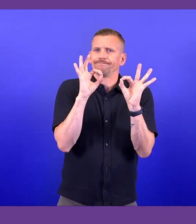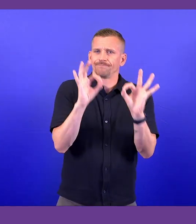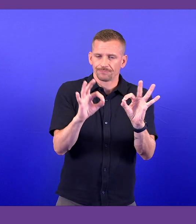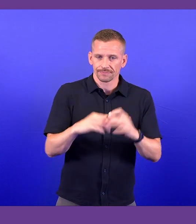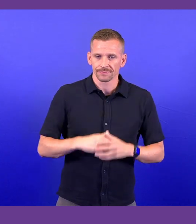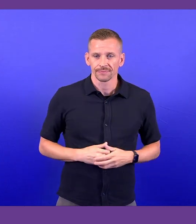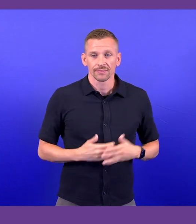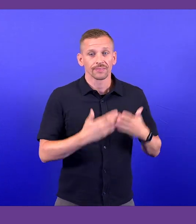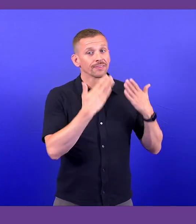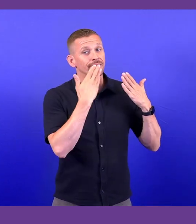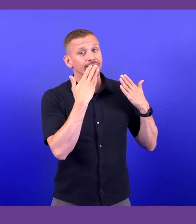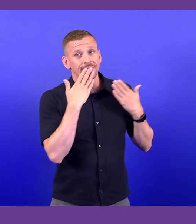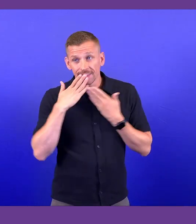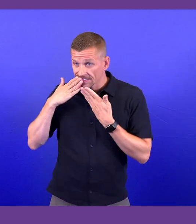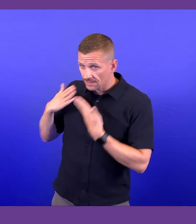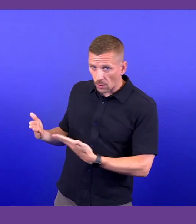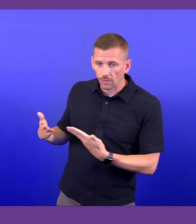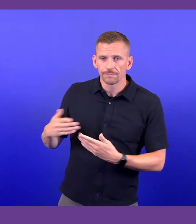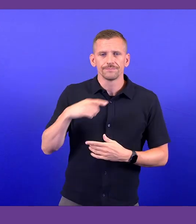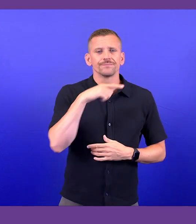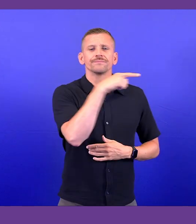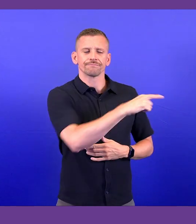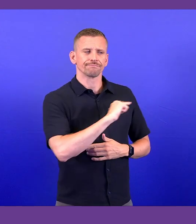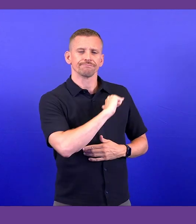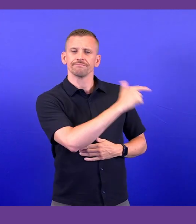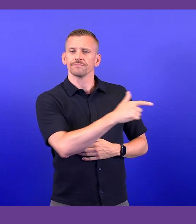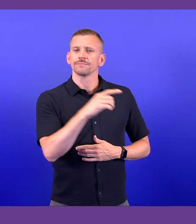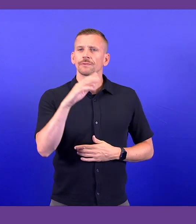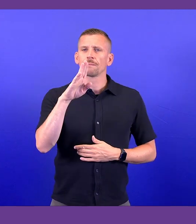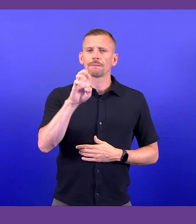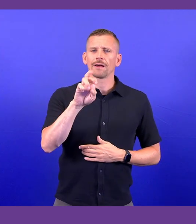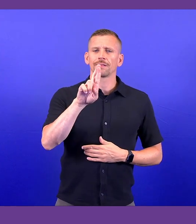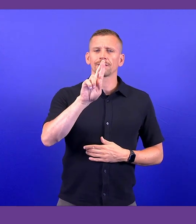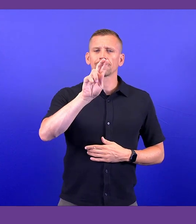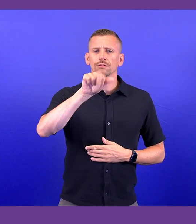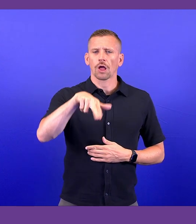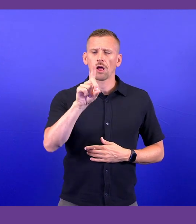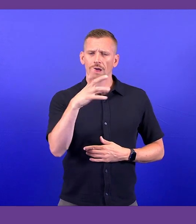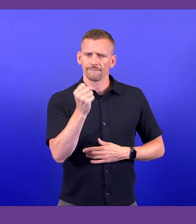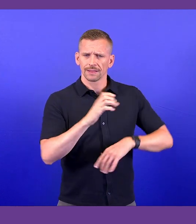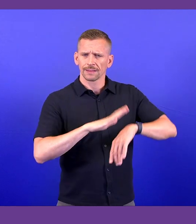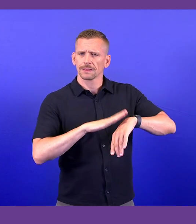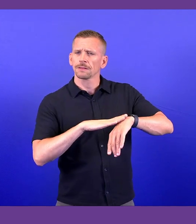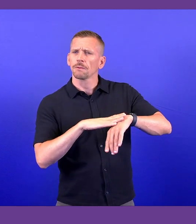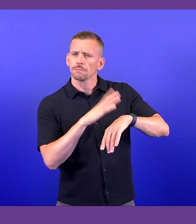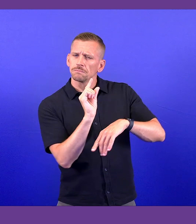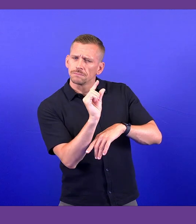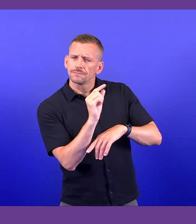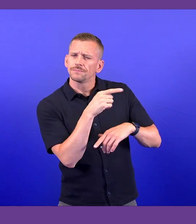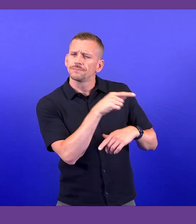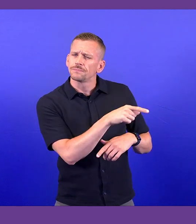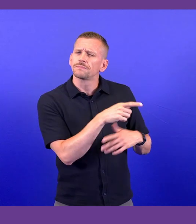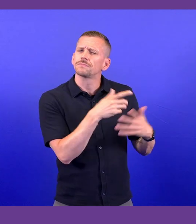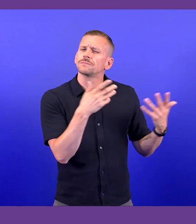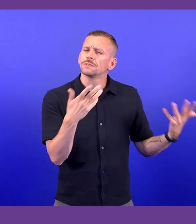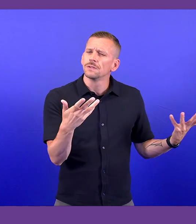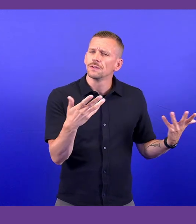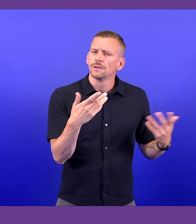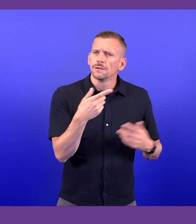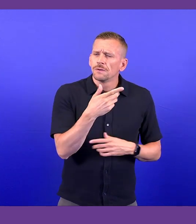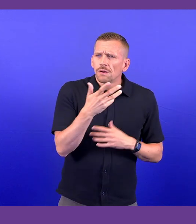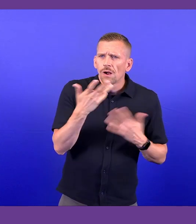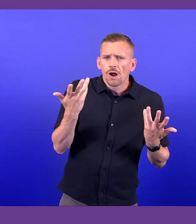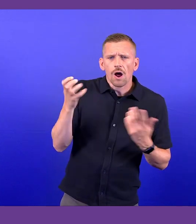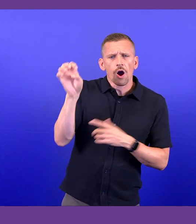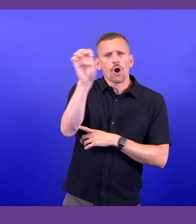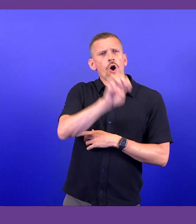Bertrand, please, come in. Very quickly about your point about the regulation, just to illustrate. You're right that the European Accessibility Act is mainly,